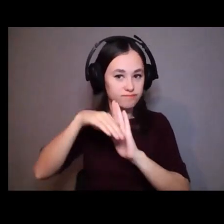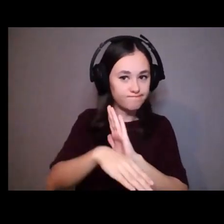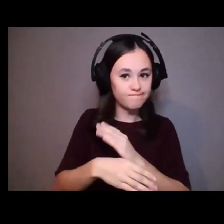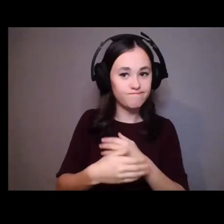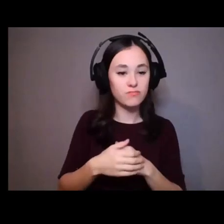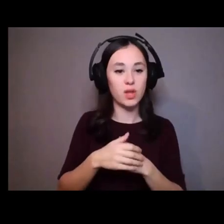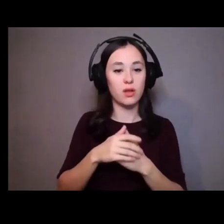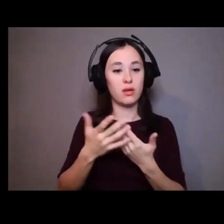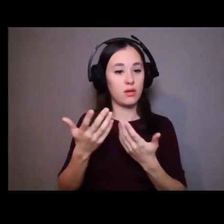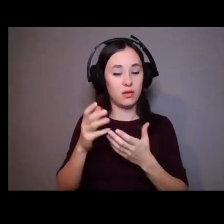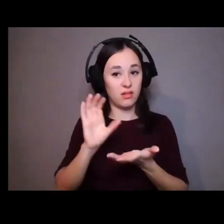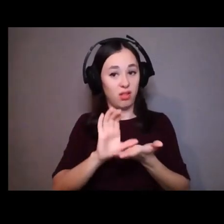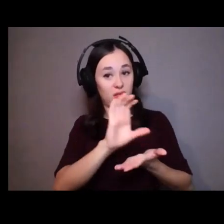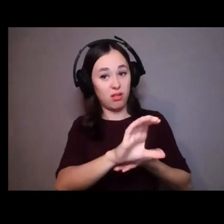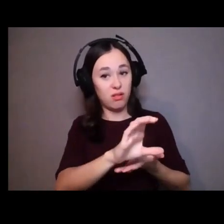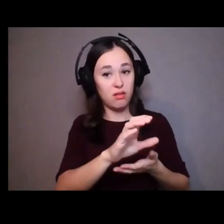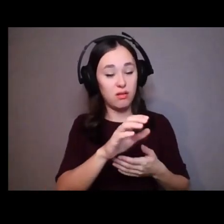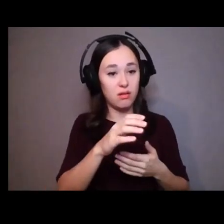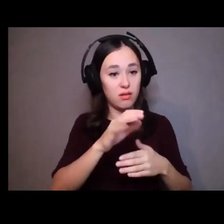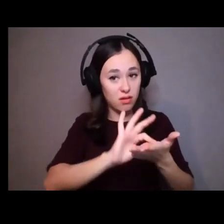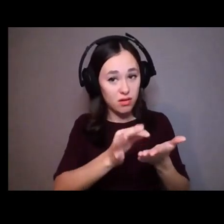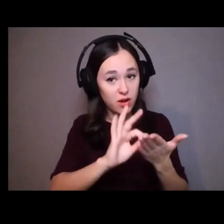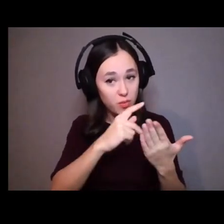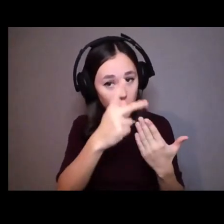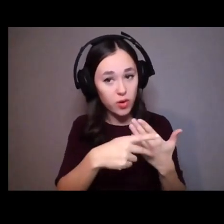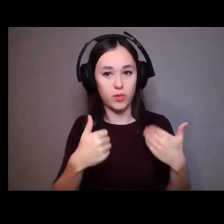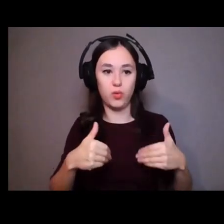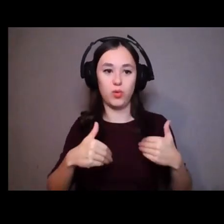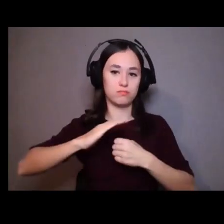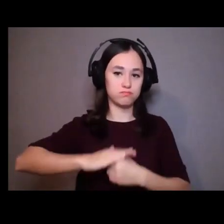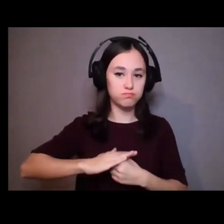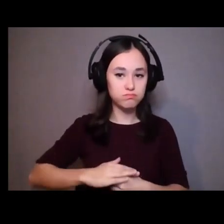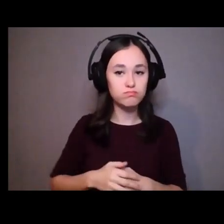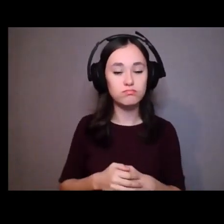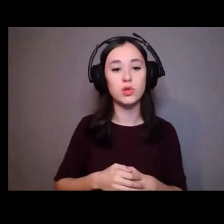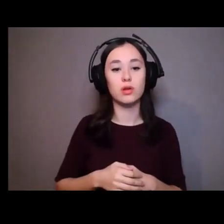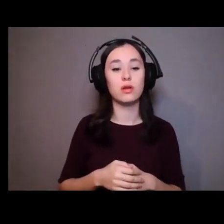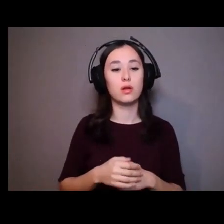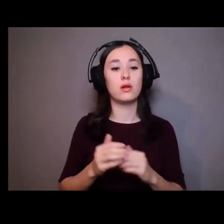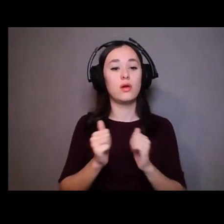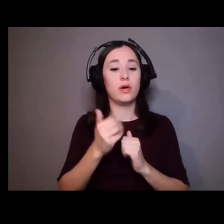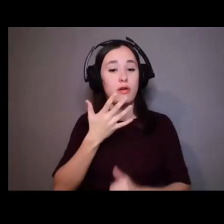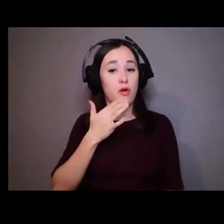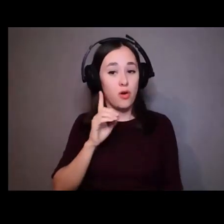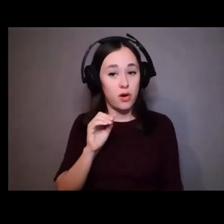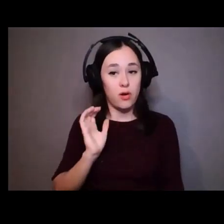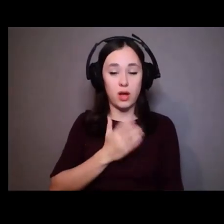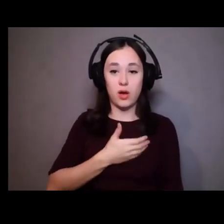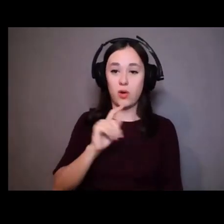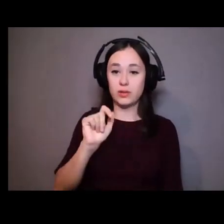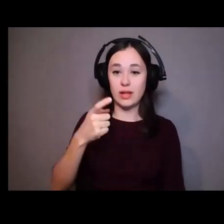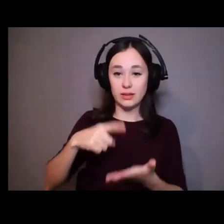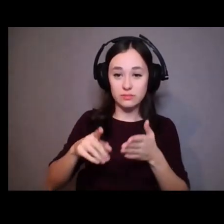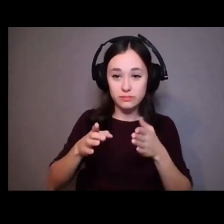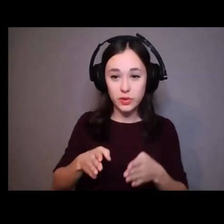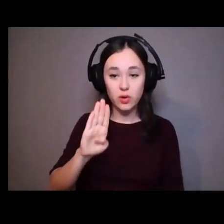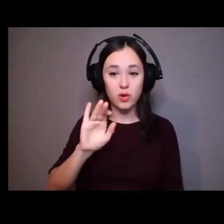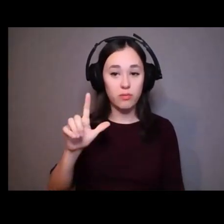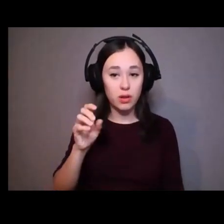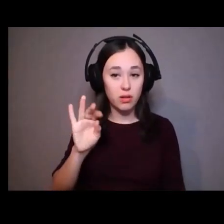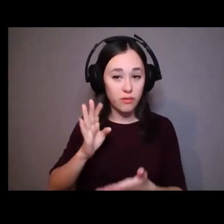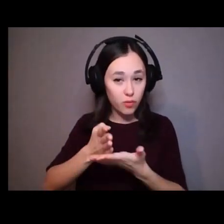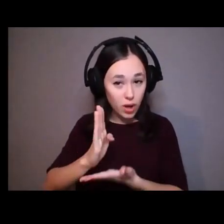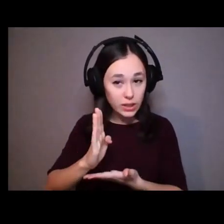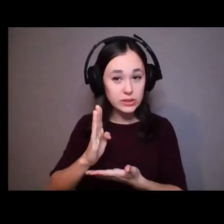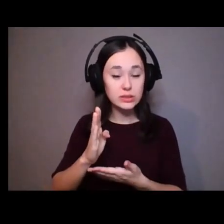a source of stress and concern. In the context of Colorado, the Taxpayer Bill of Rights makes those challenges